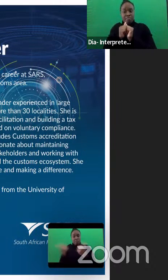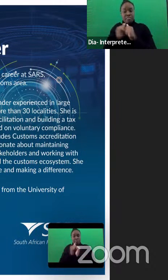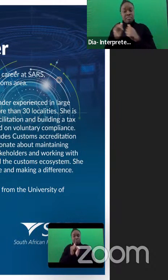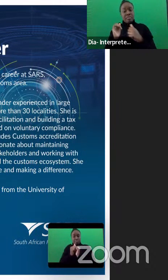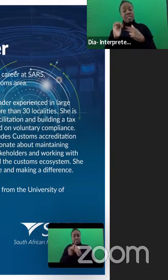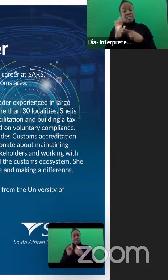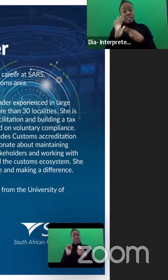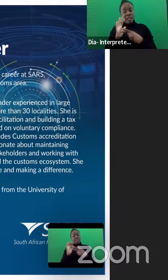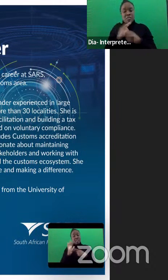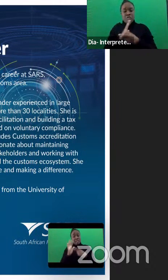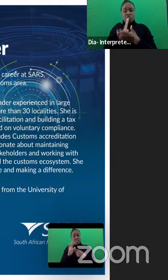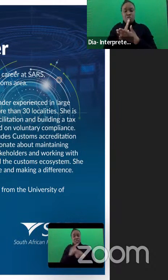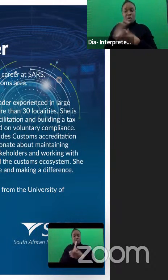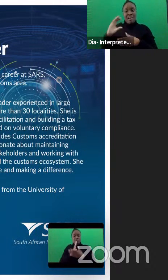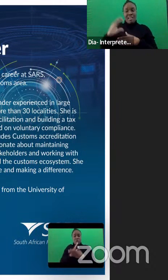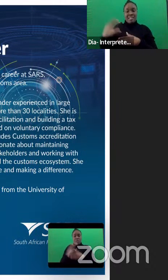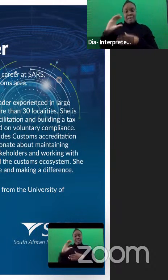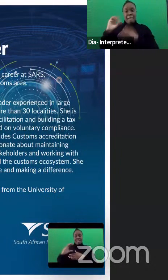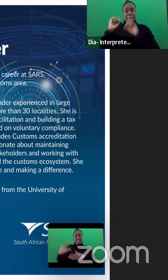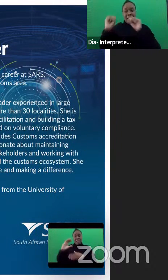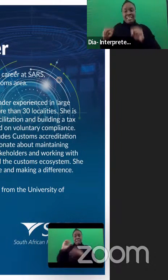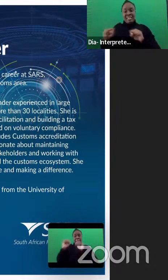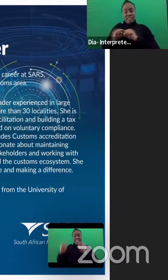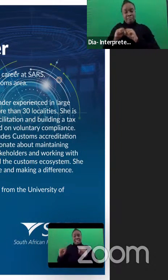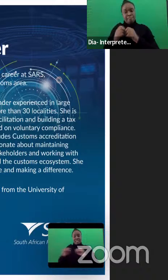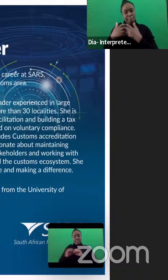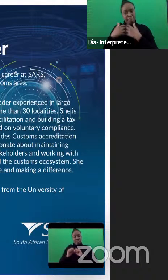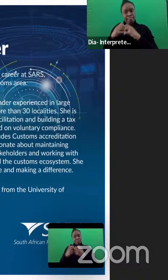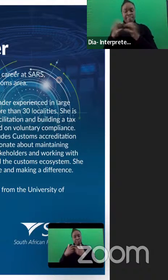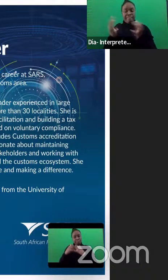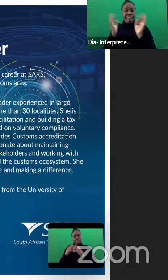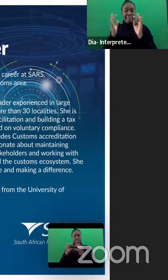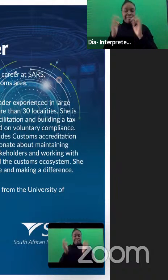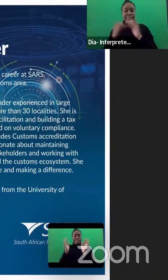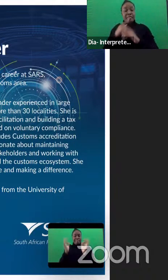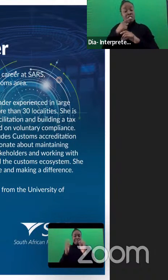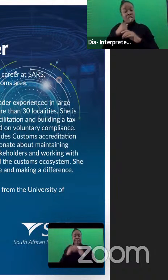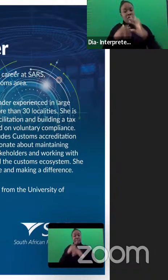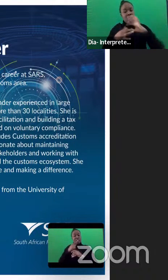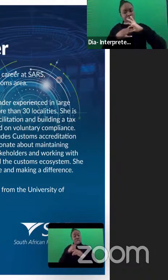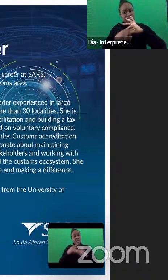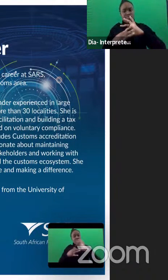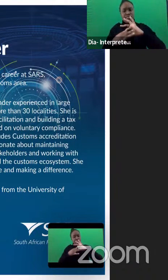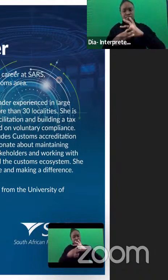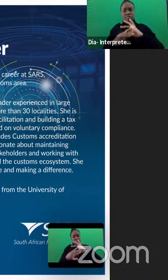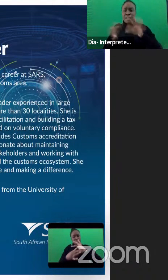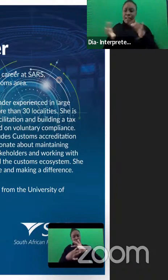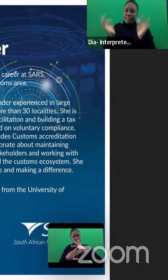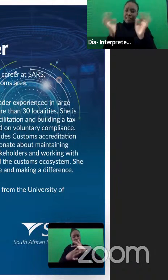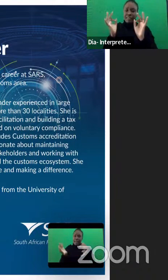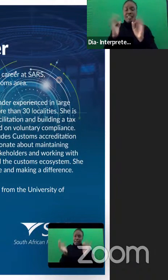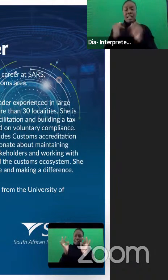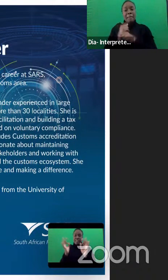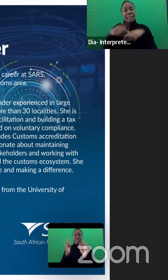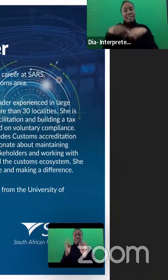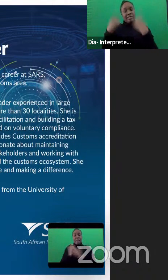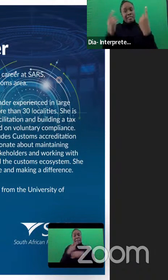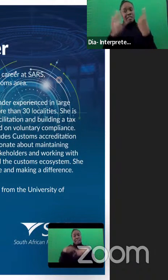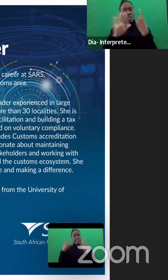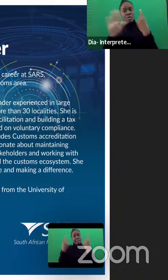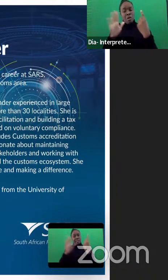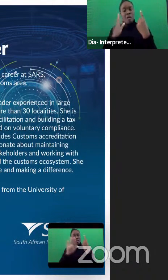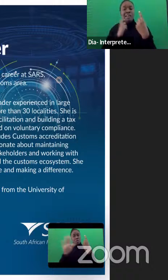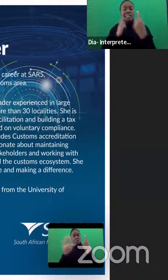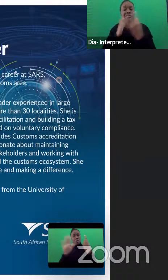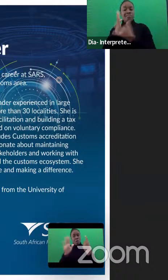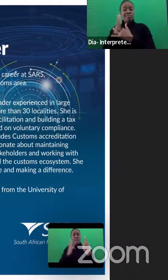build a customs system. She is committed to excellence and making a difference. Ray